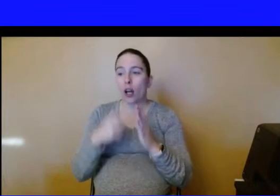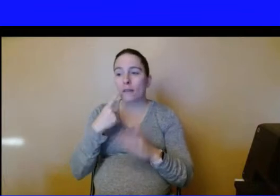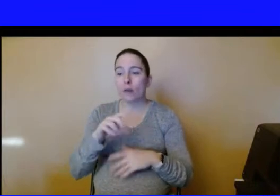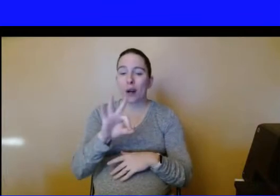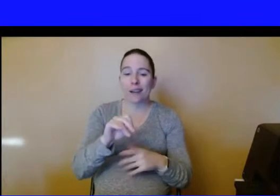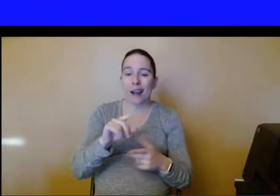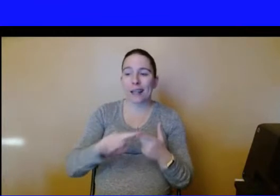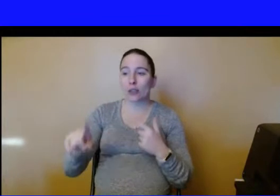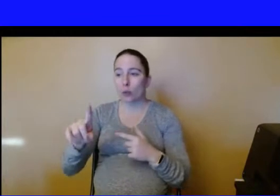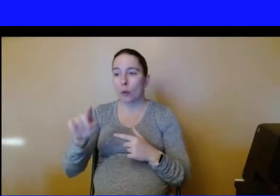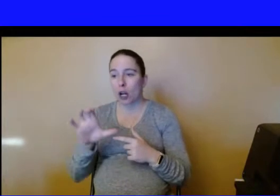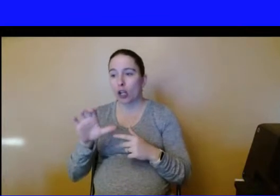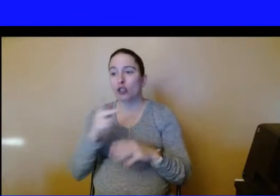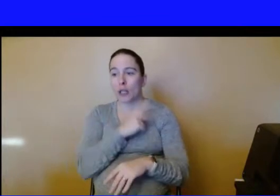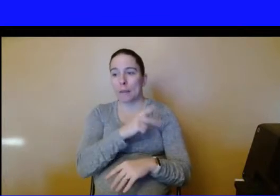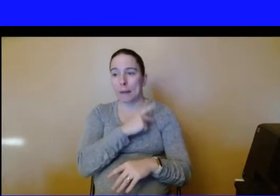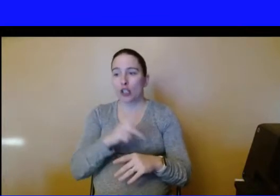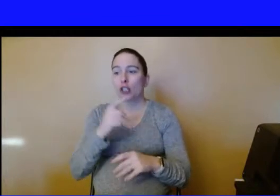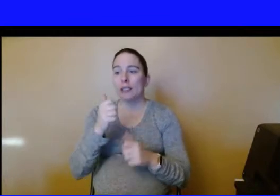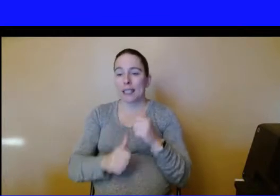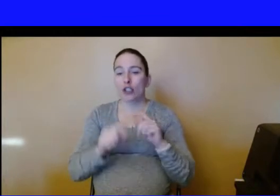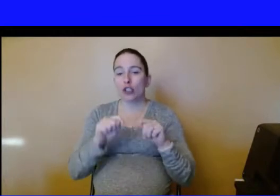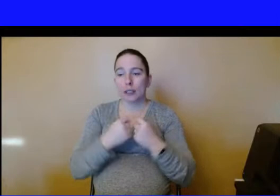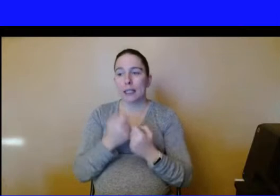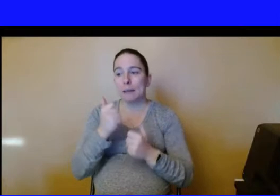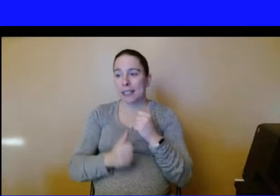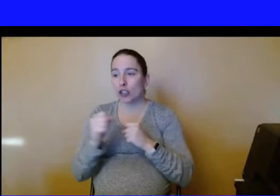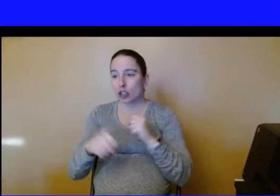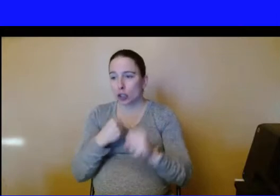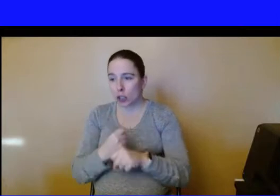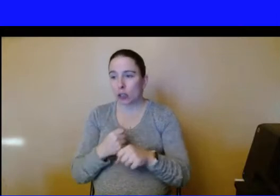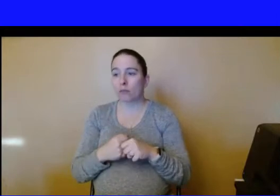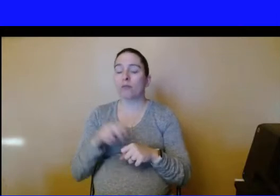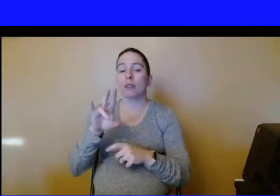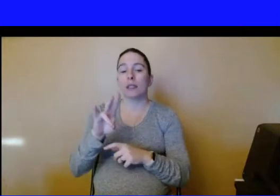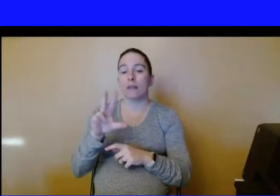Cost for the 4 years per team is